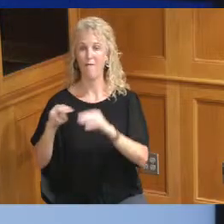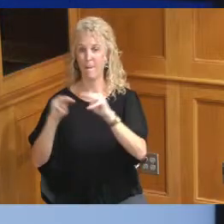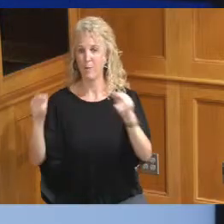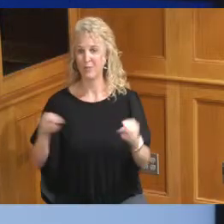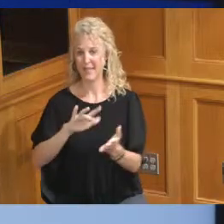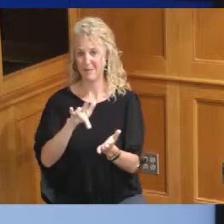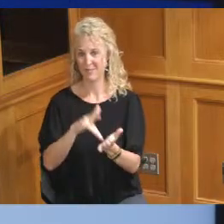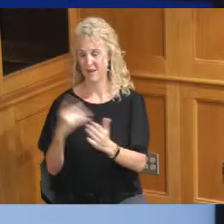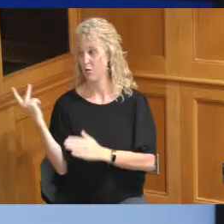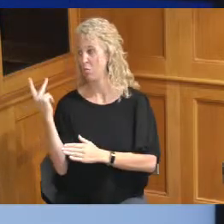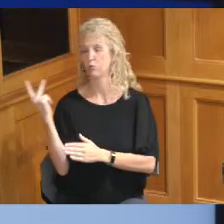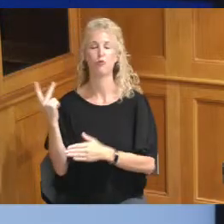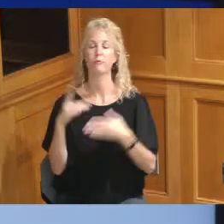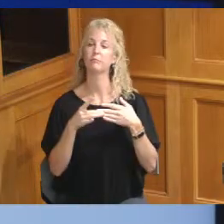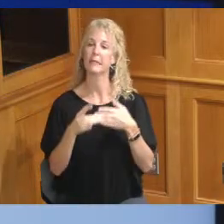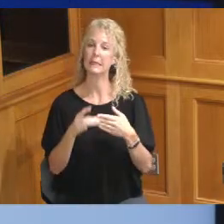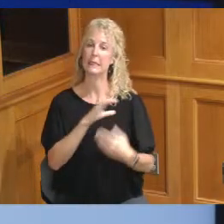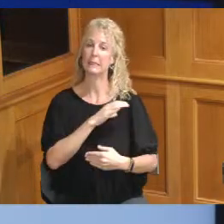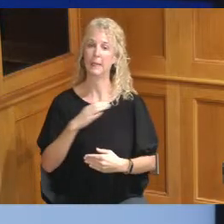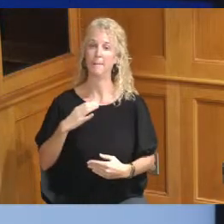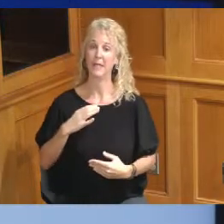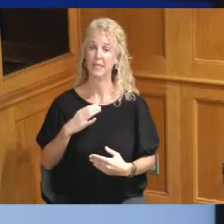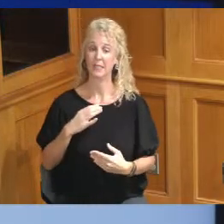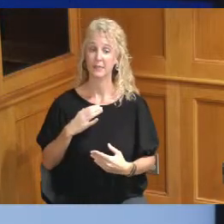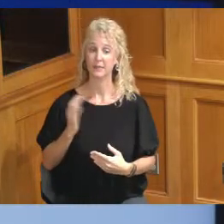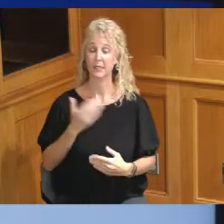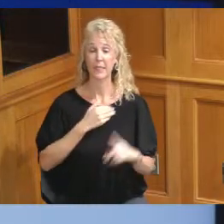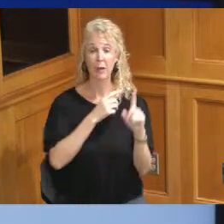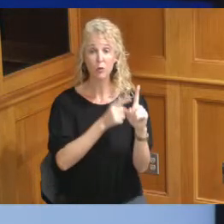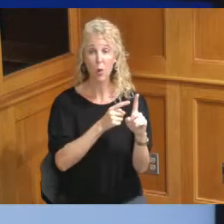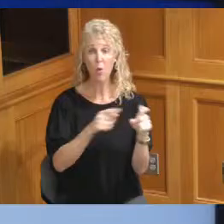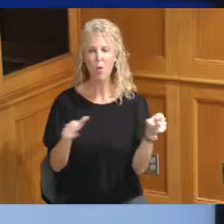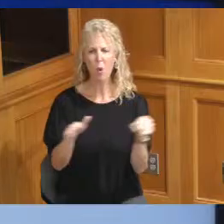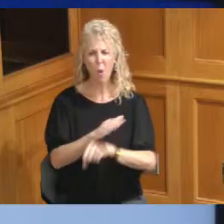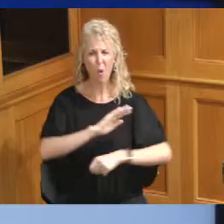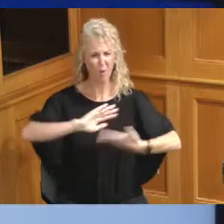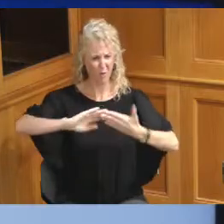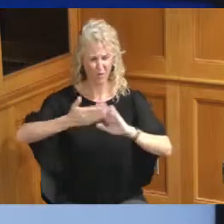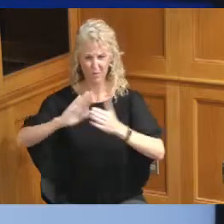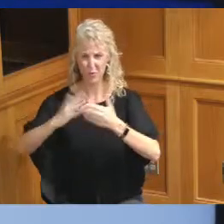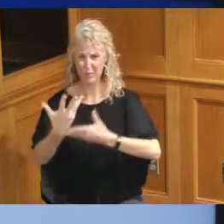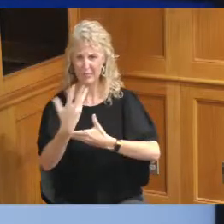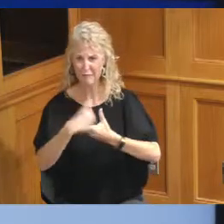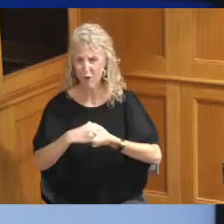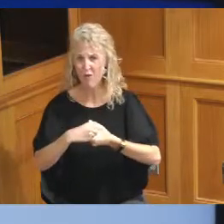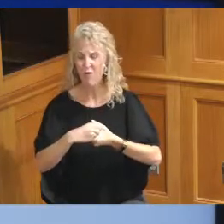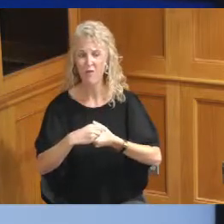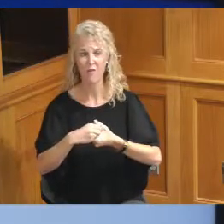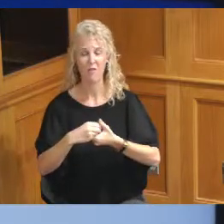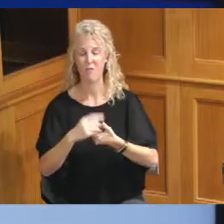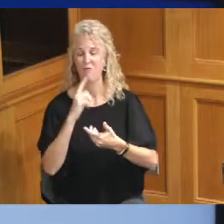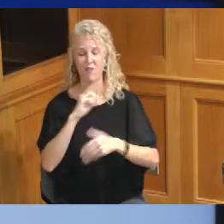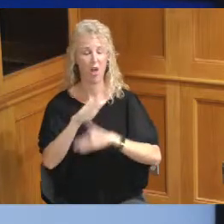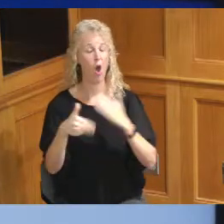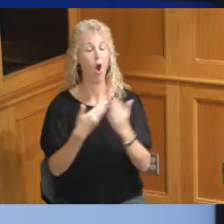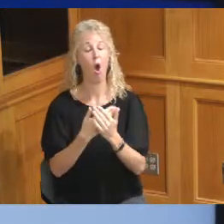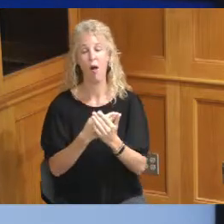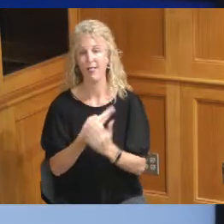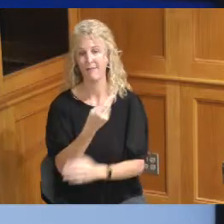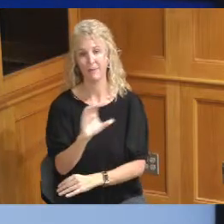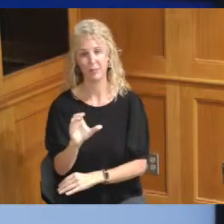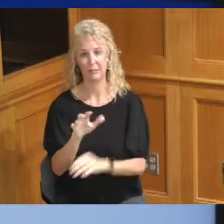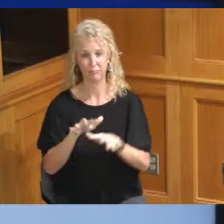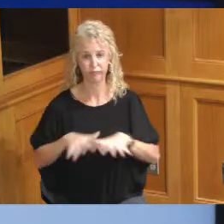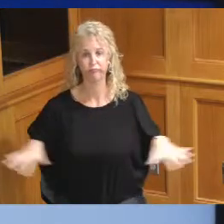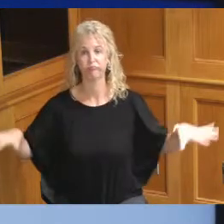committee. And we wanted to build a committee that is representative of our entire community, that is representative across the community, both geographically,